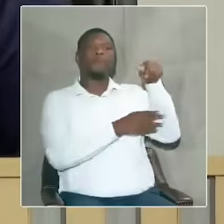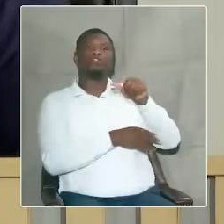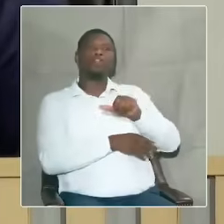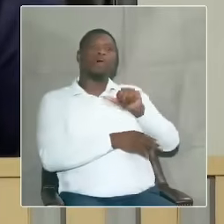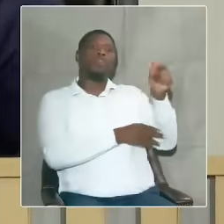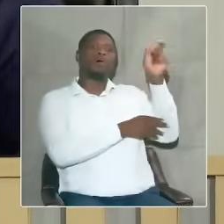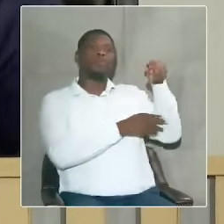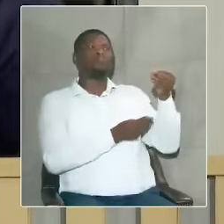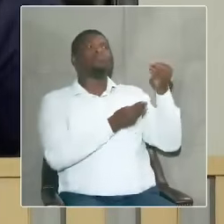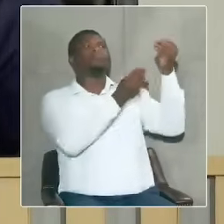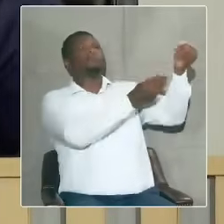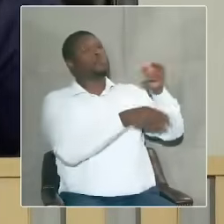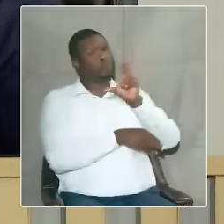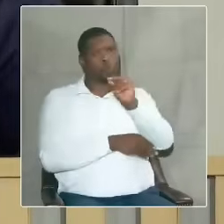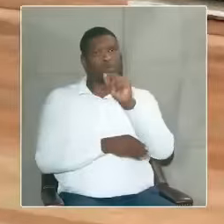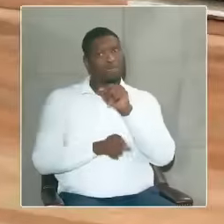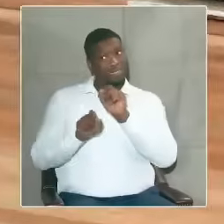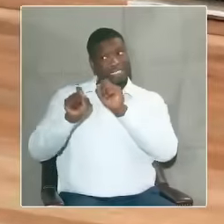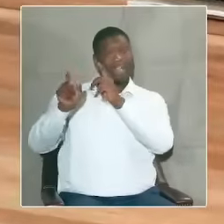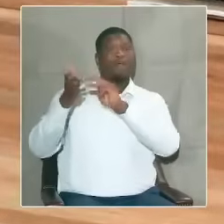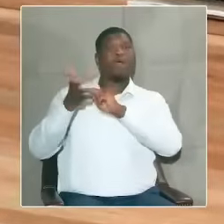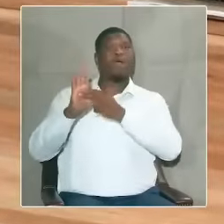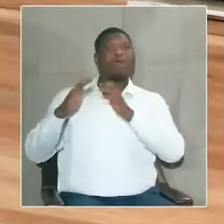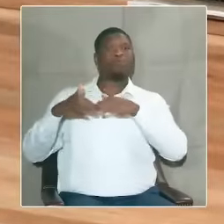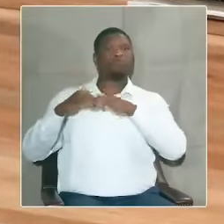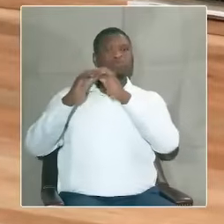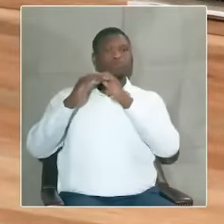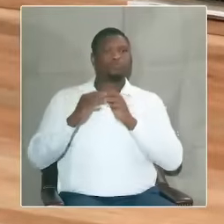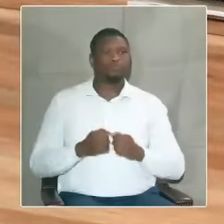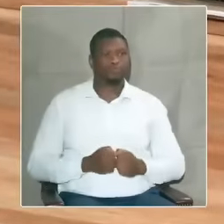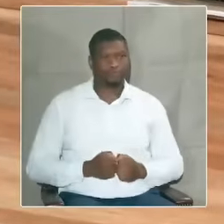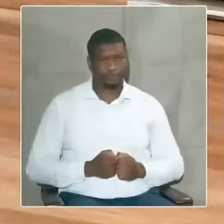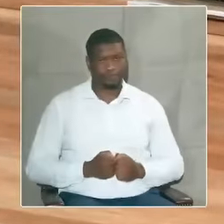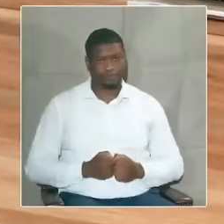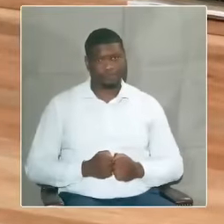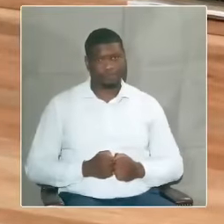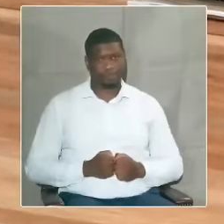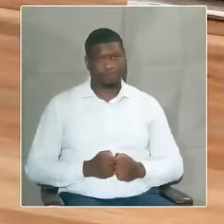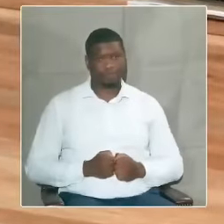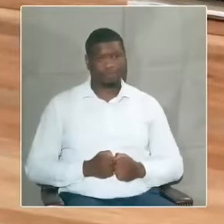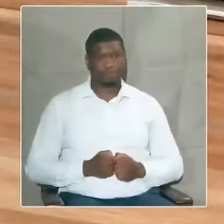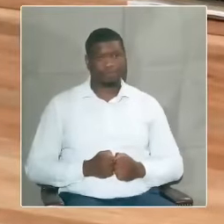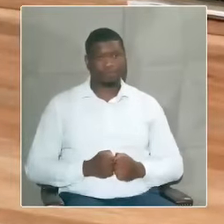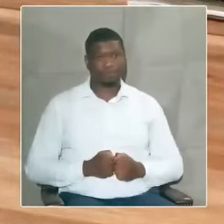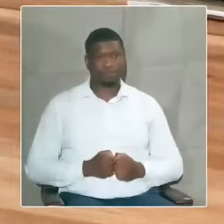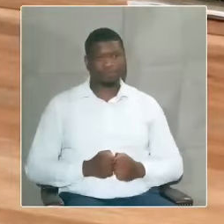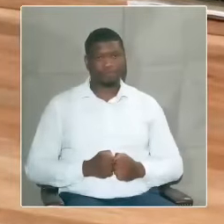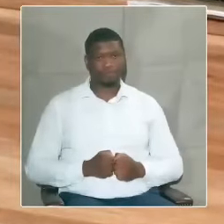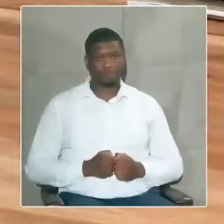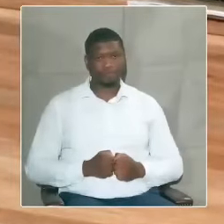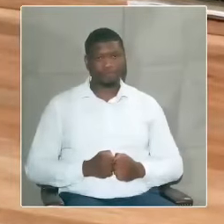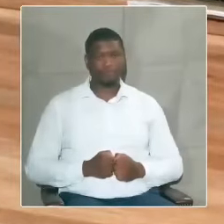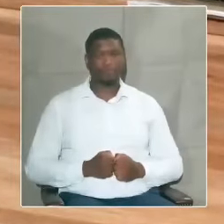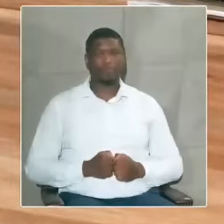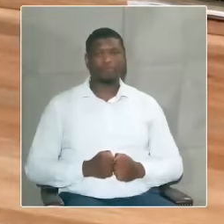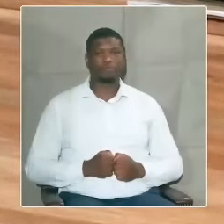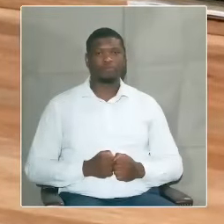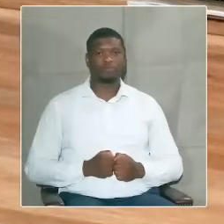a plan. Right. And